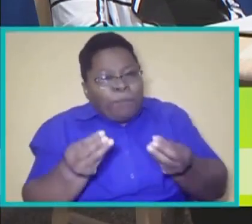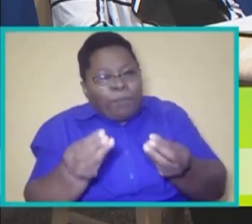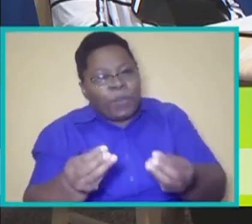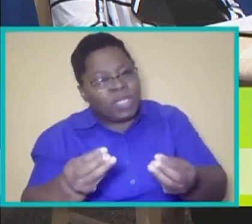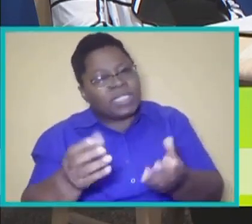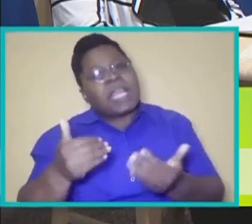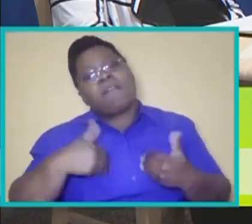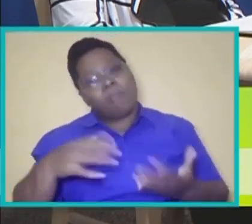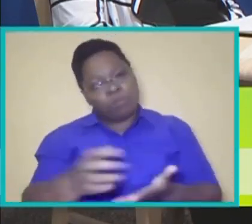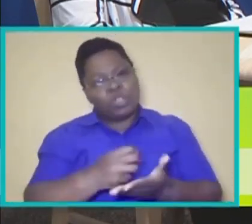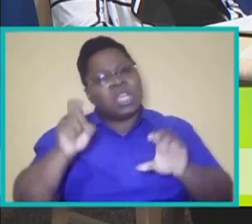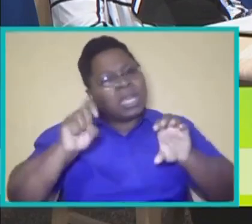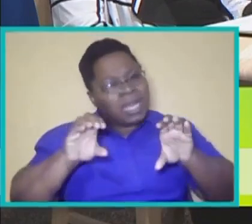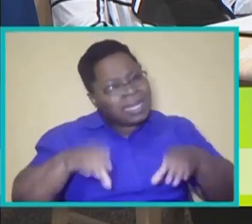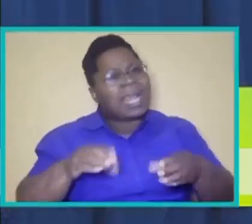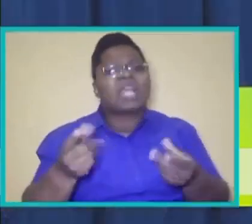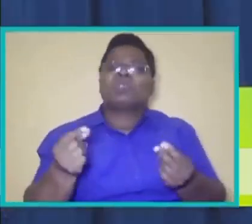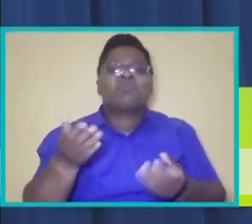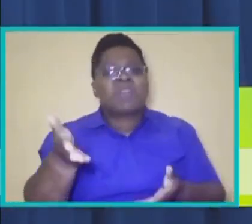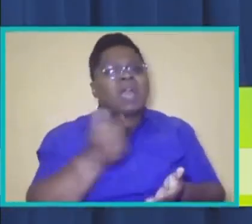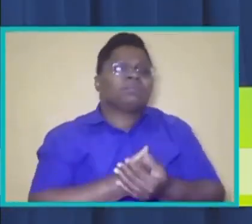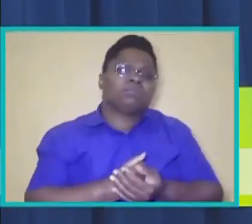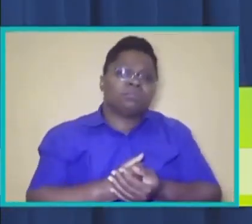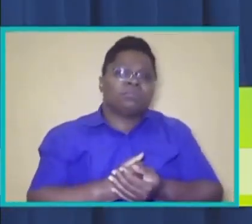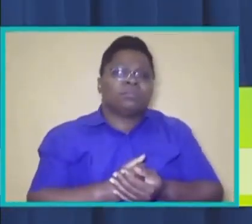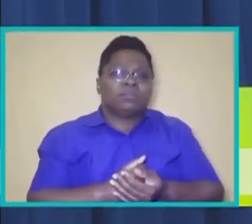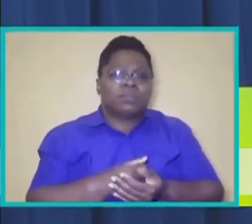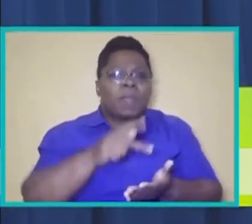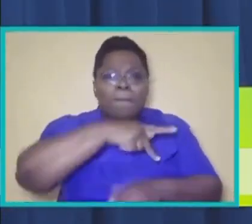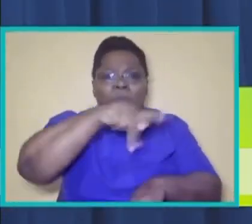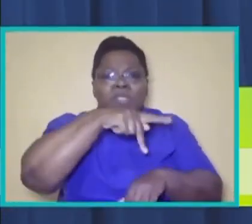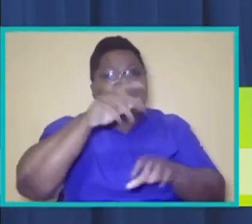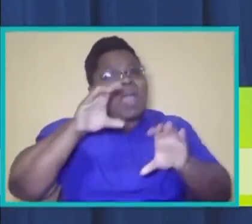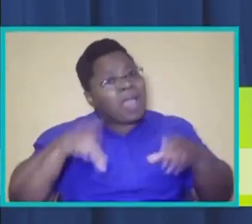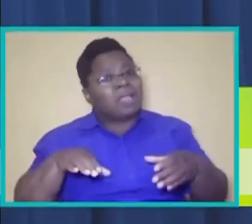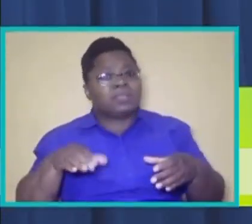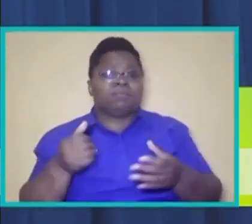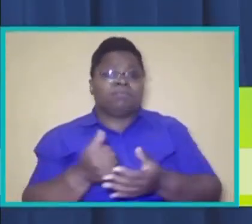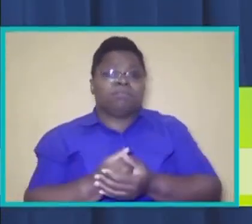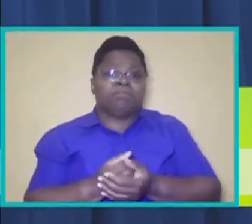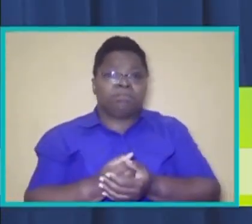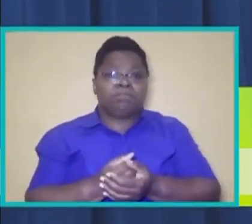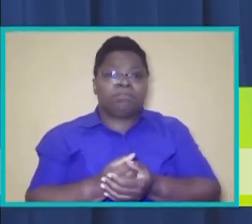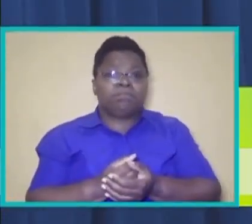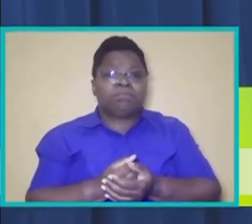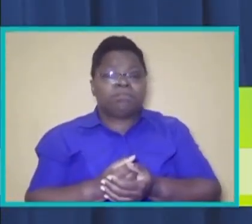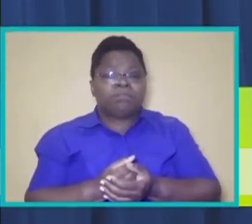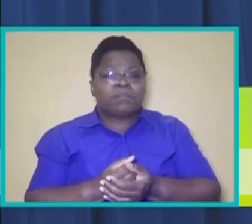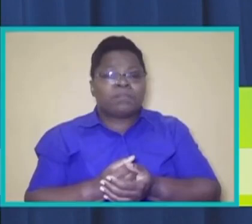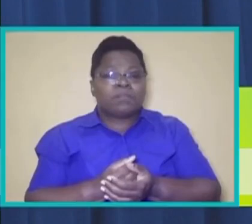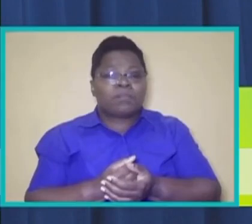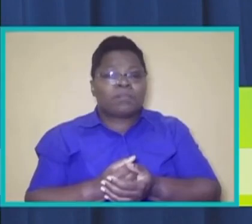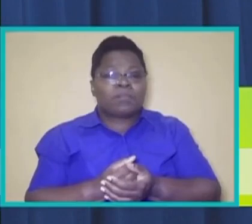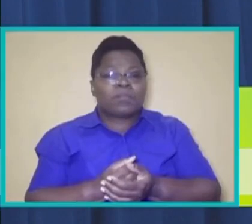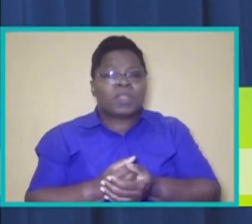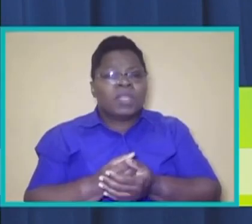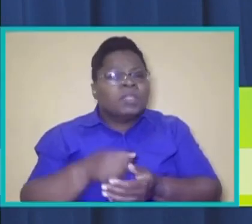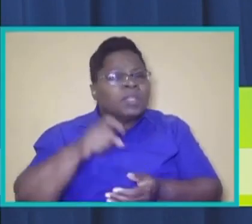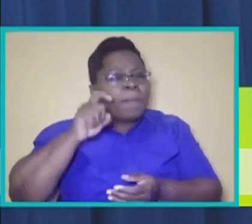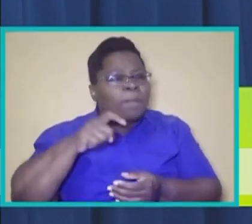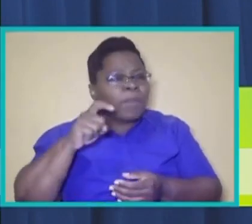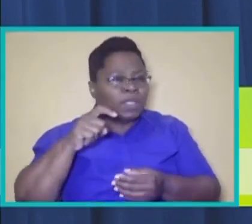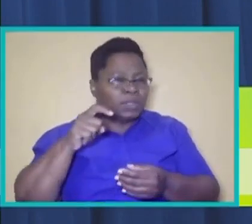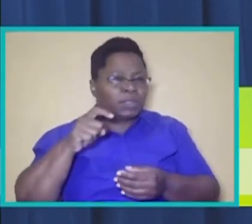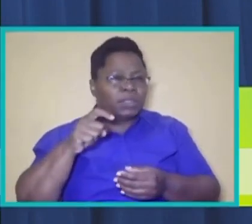opportunities, I think, for that to happen. As I said, it requires some thinking out of the